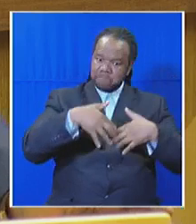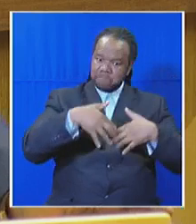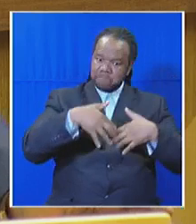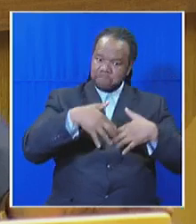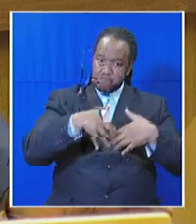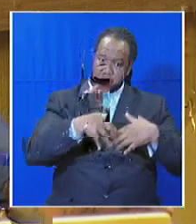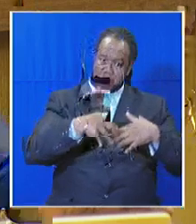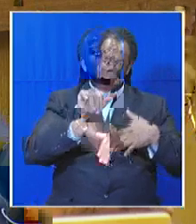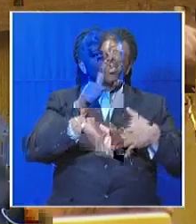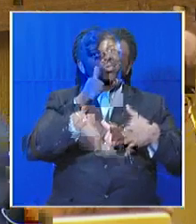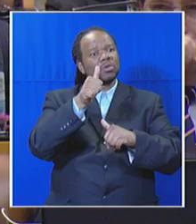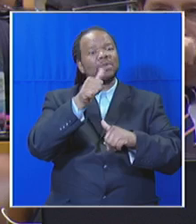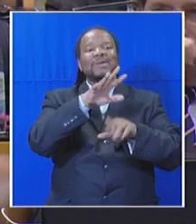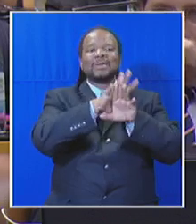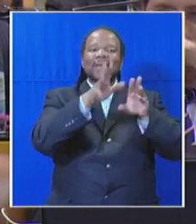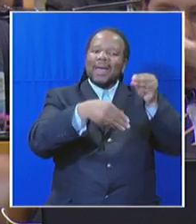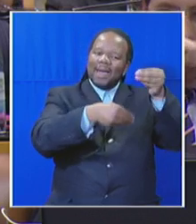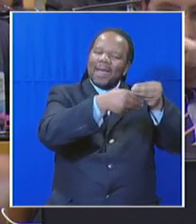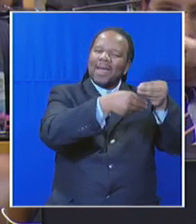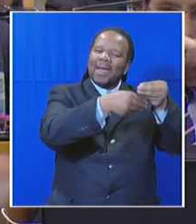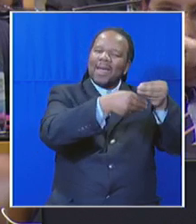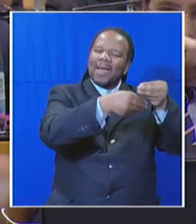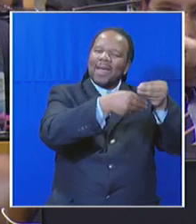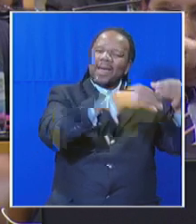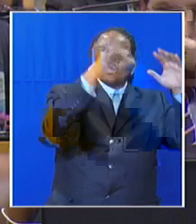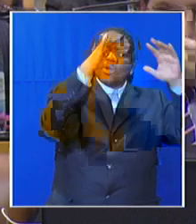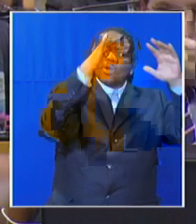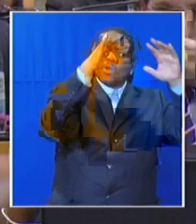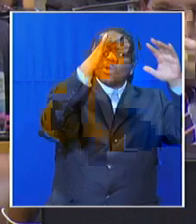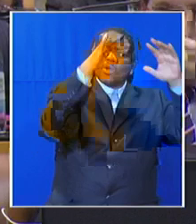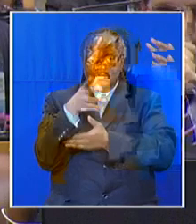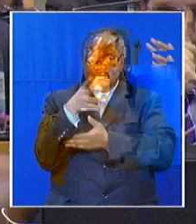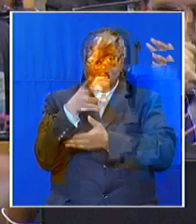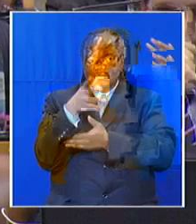factor in the global transaction.